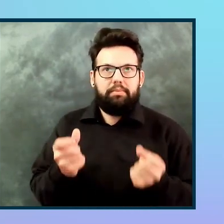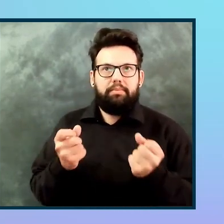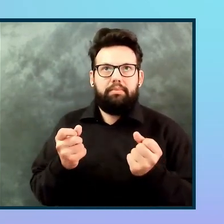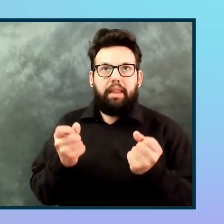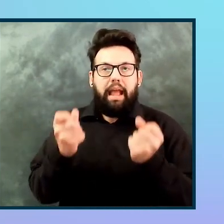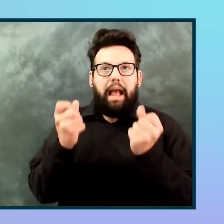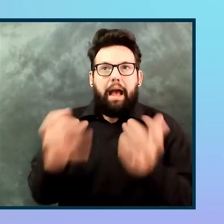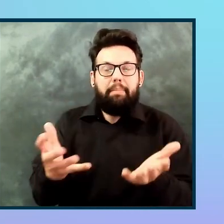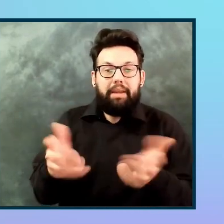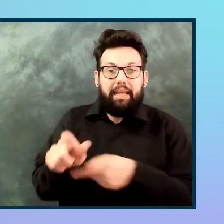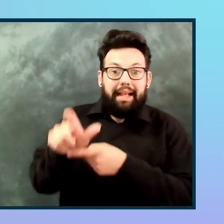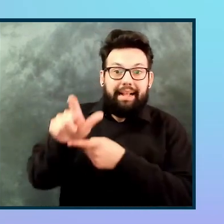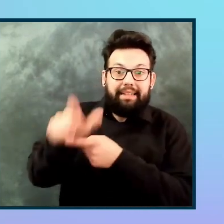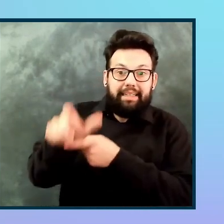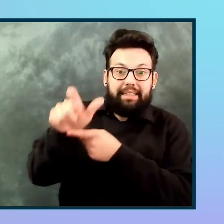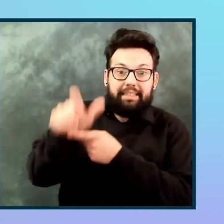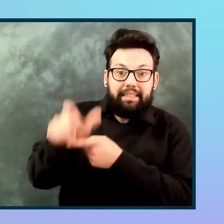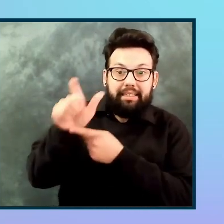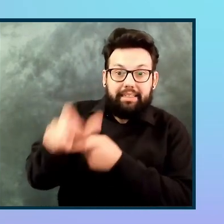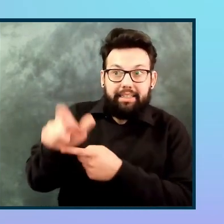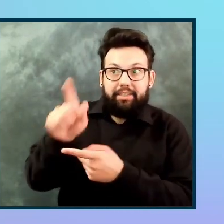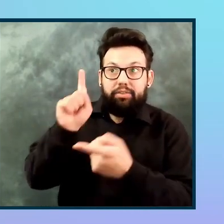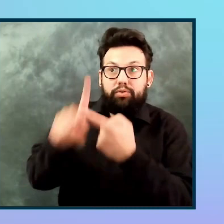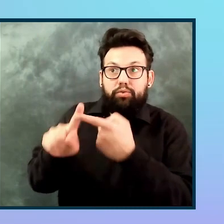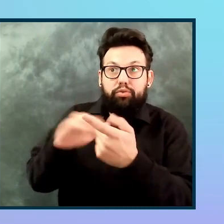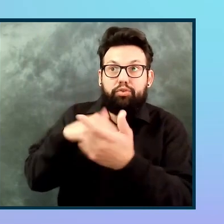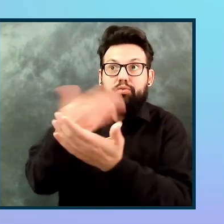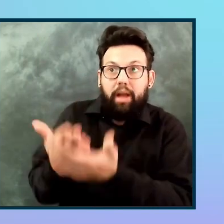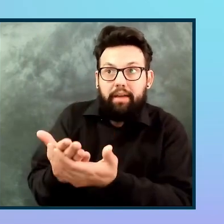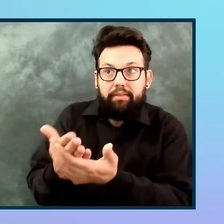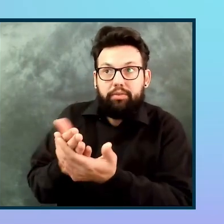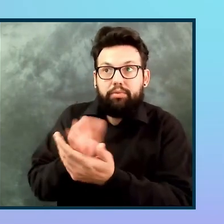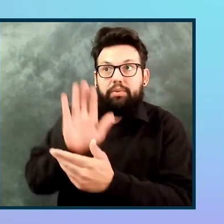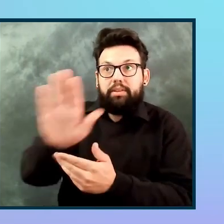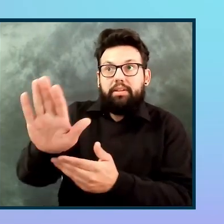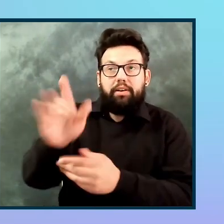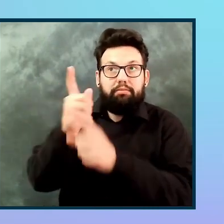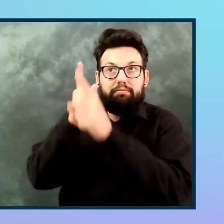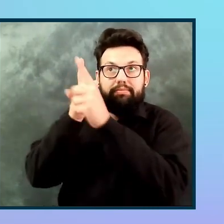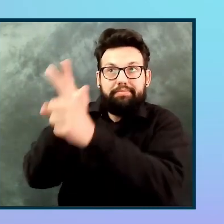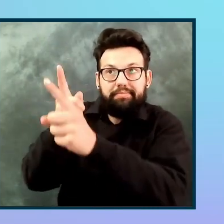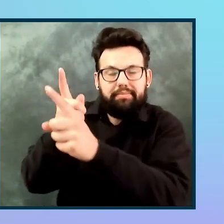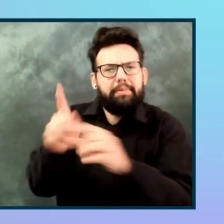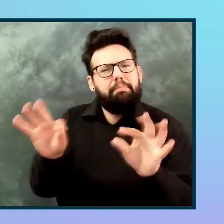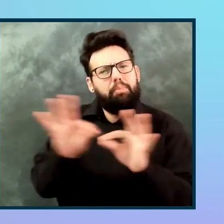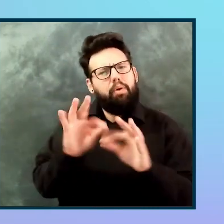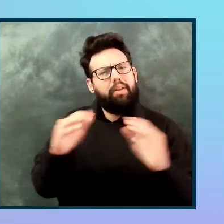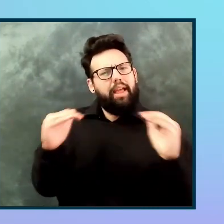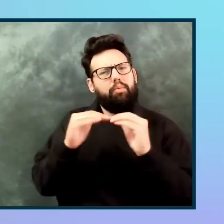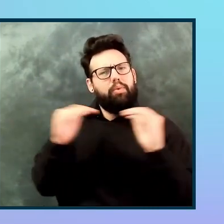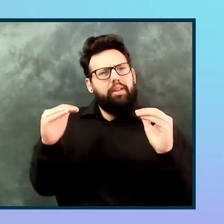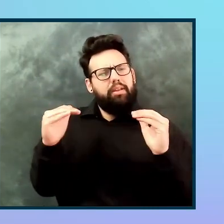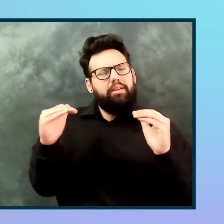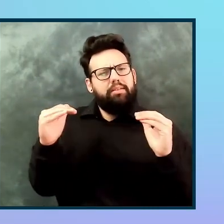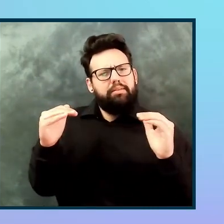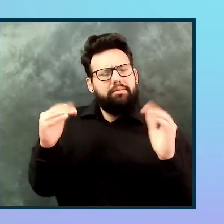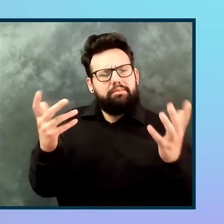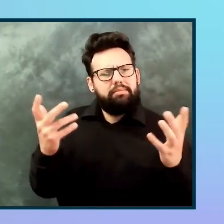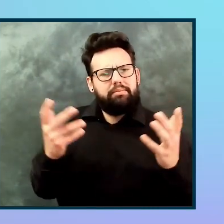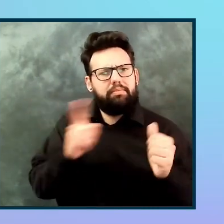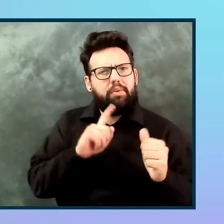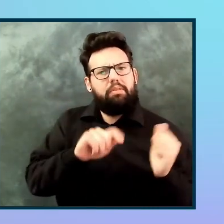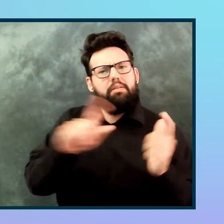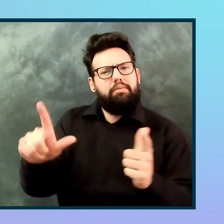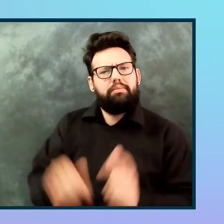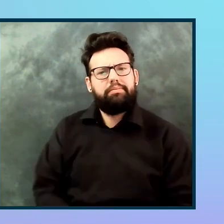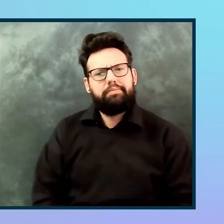get to a specific target in both situations, just to make sure there's equity in the experience. Yep, that's